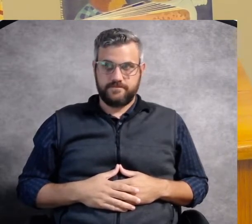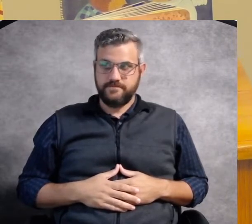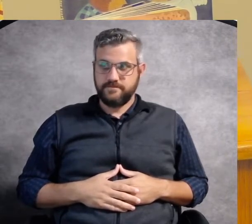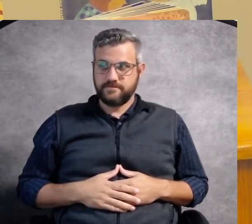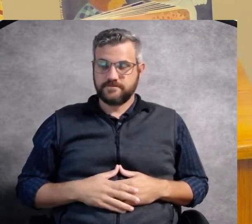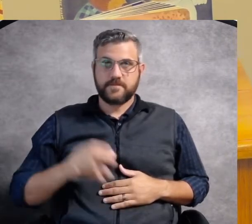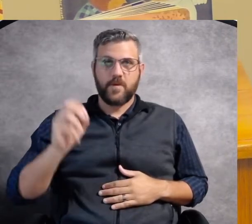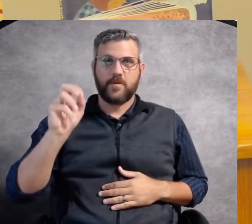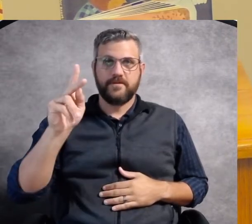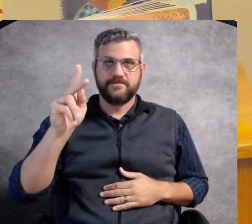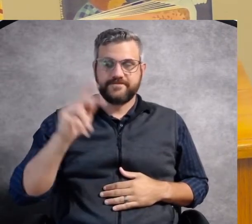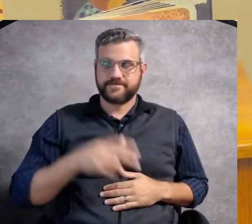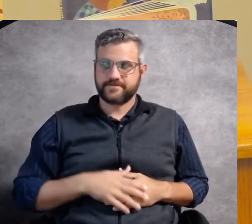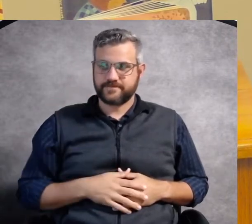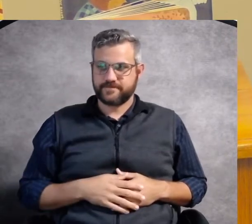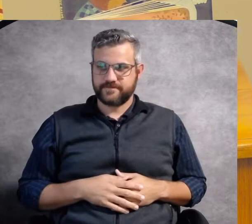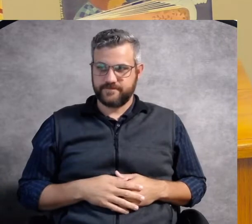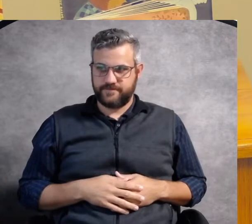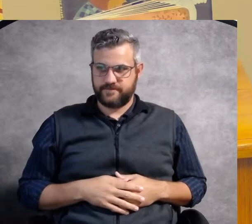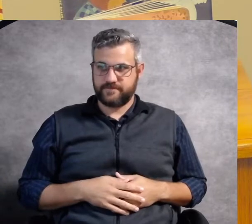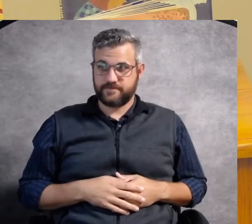Oops. Okay.